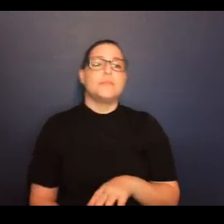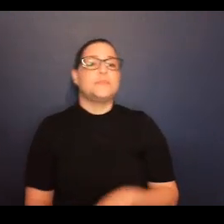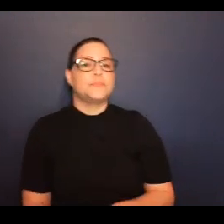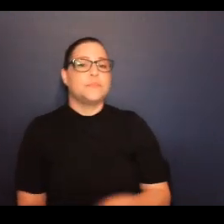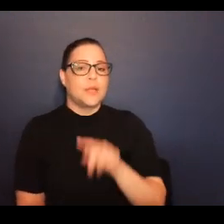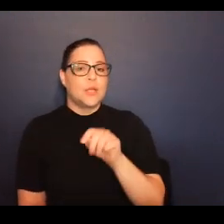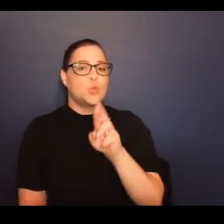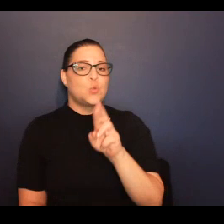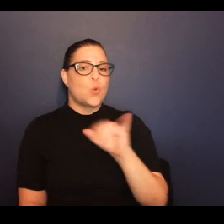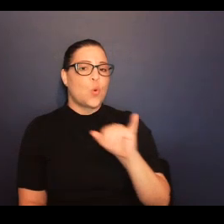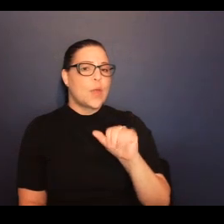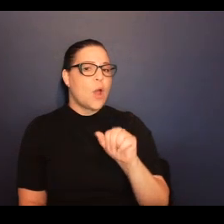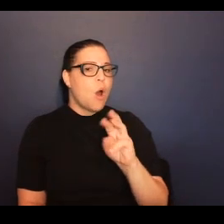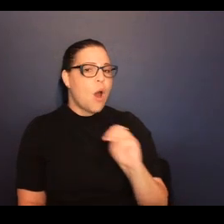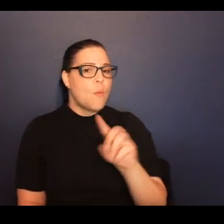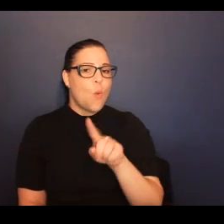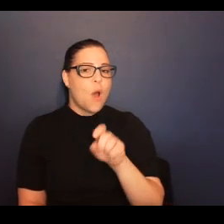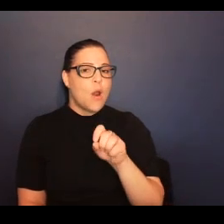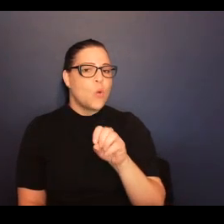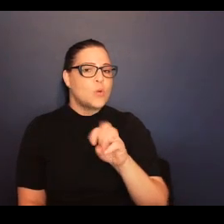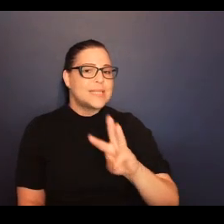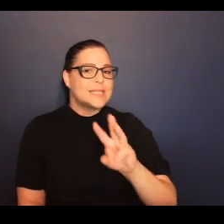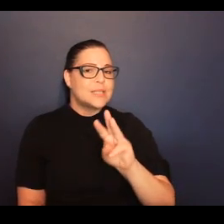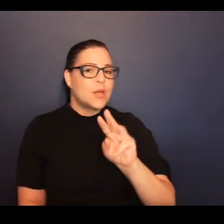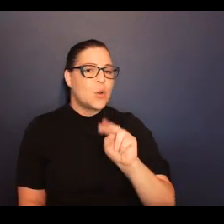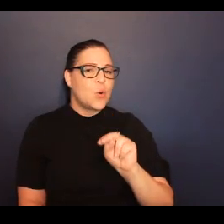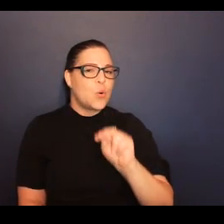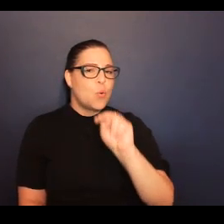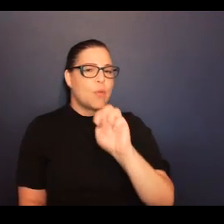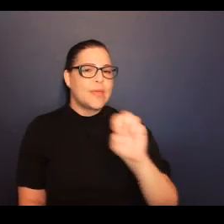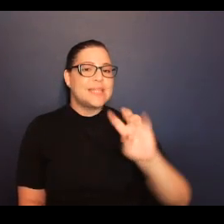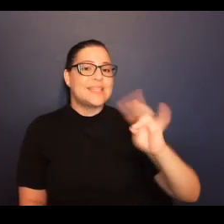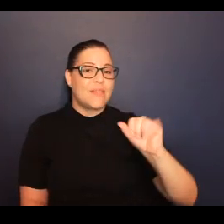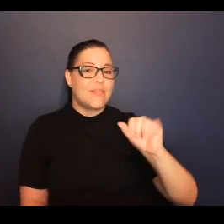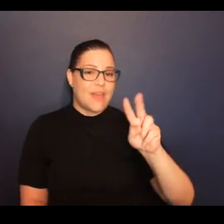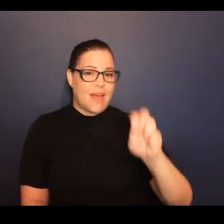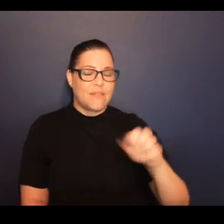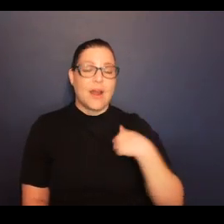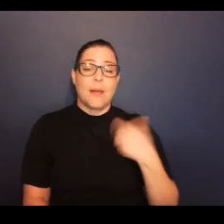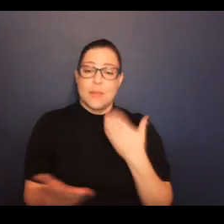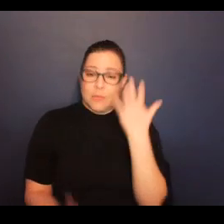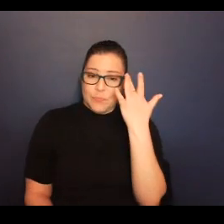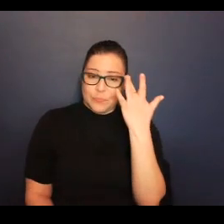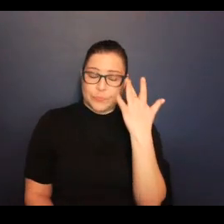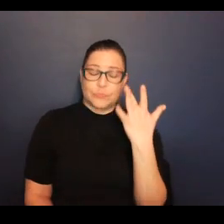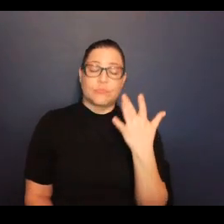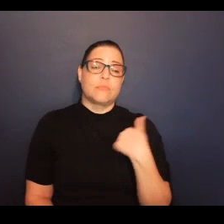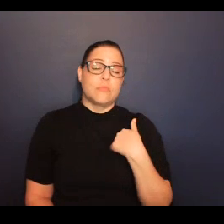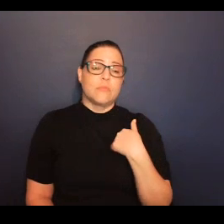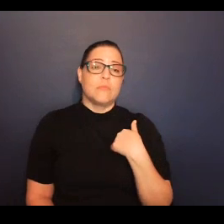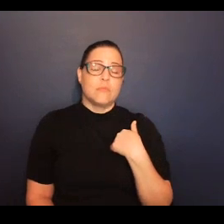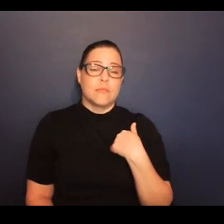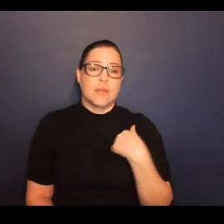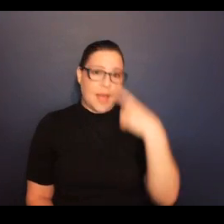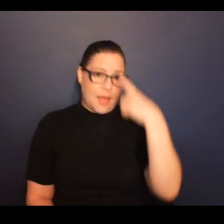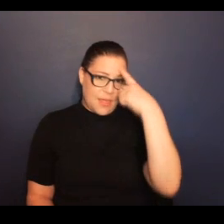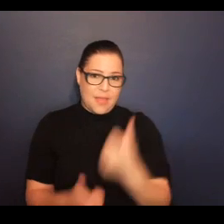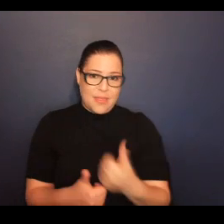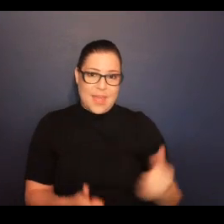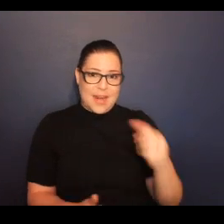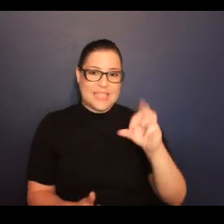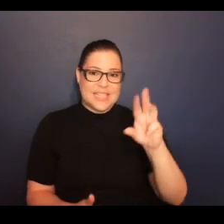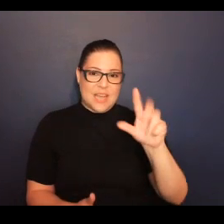Tori Orr, 106 Northeast 7th Avenue. I'm here today. I thought that the head of CRA would be